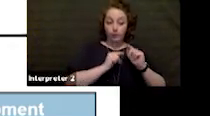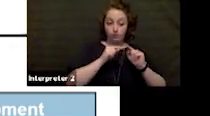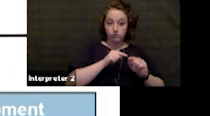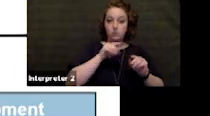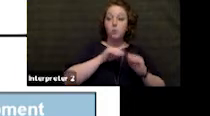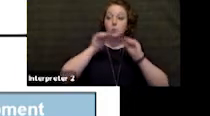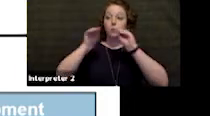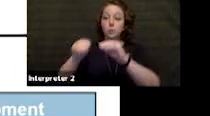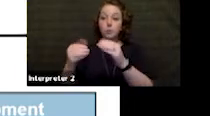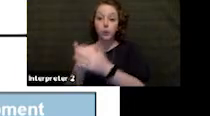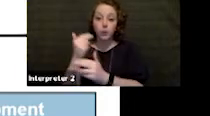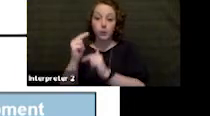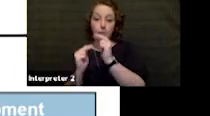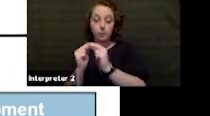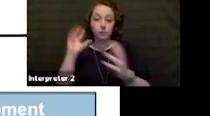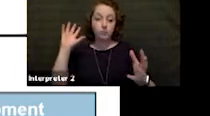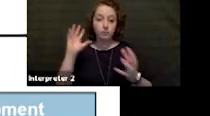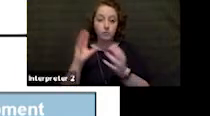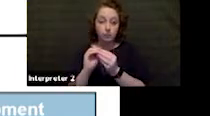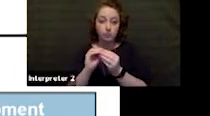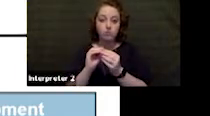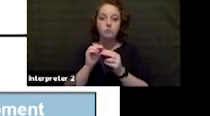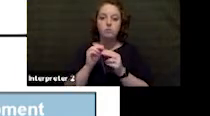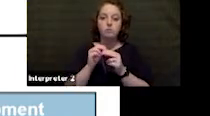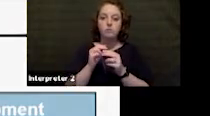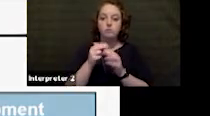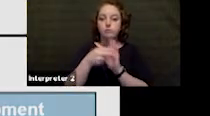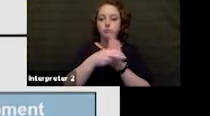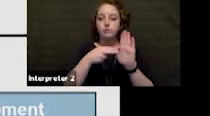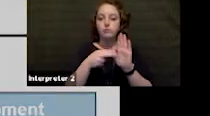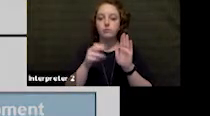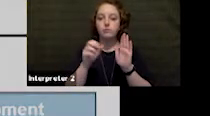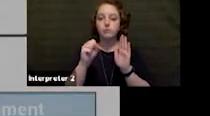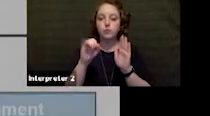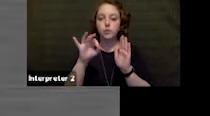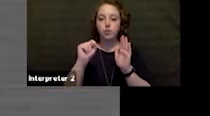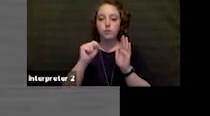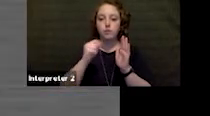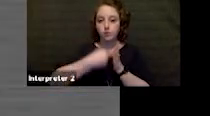all that's captured under soft costs. And so if we go to the next slide,